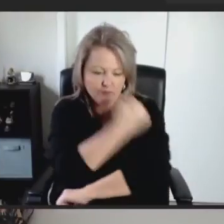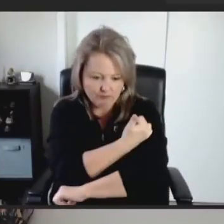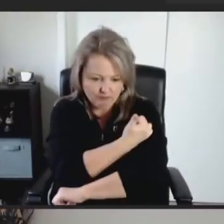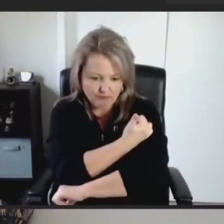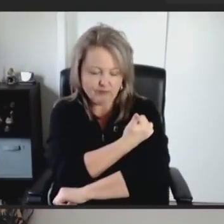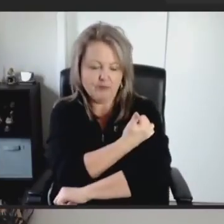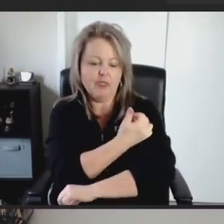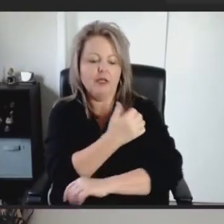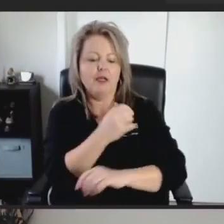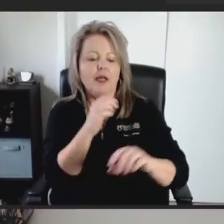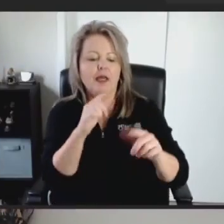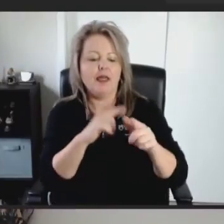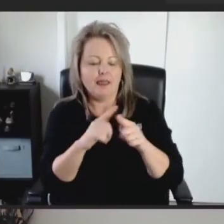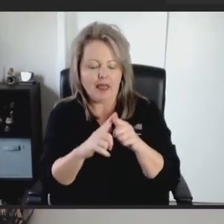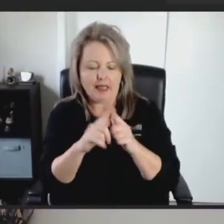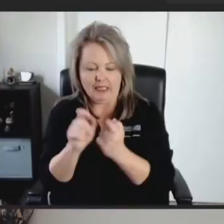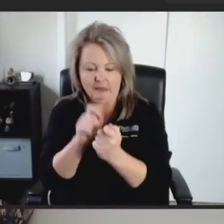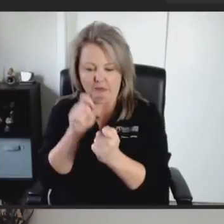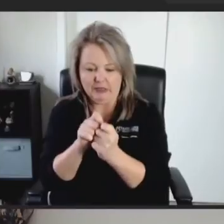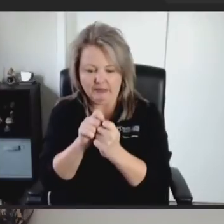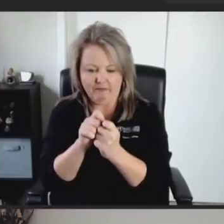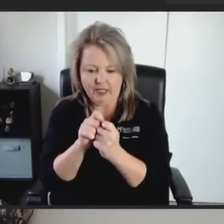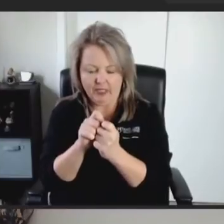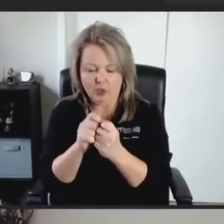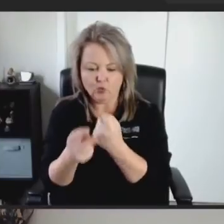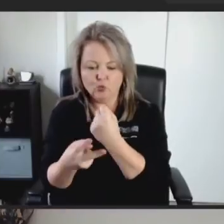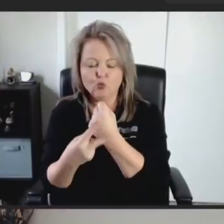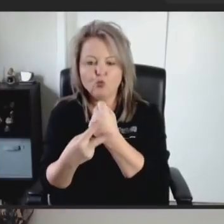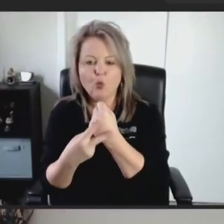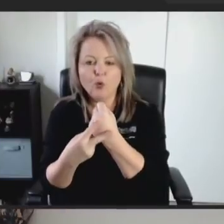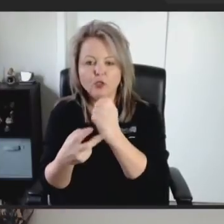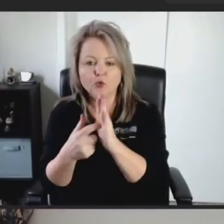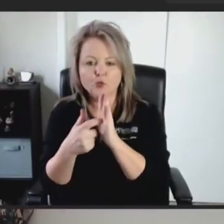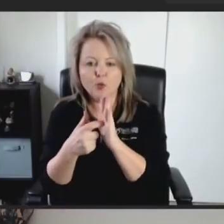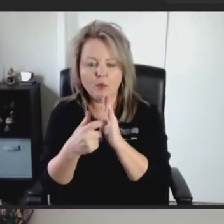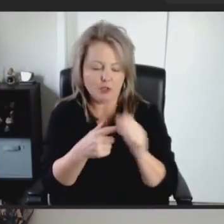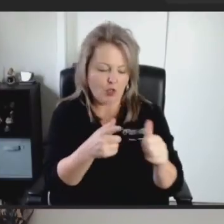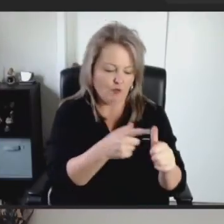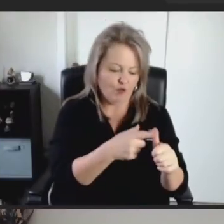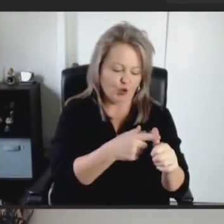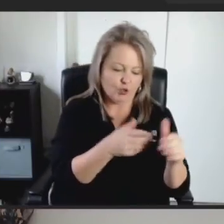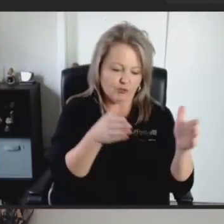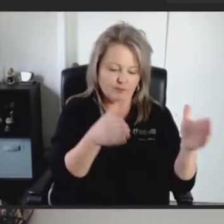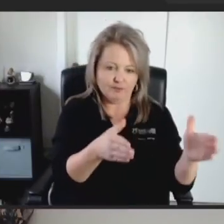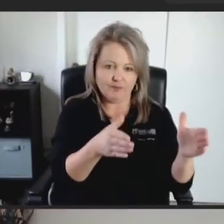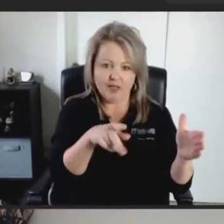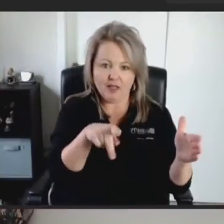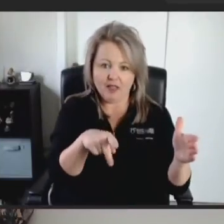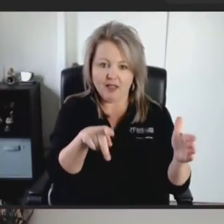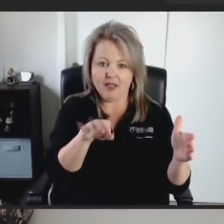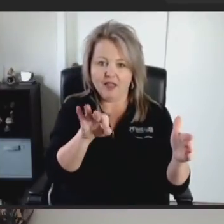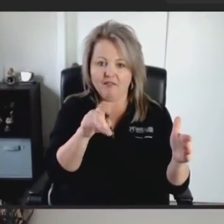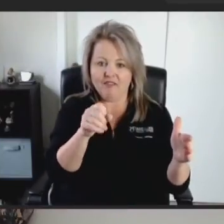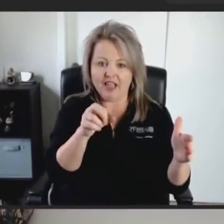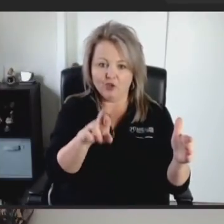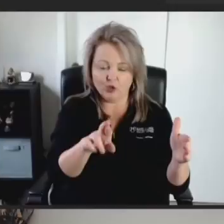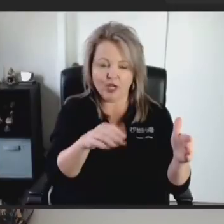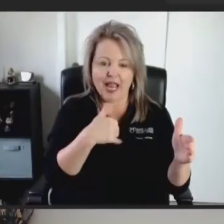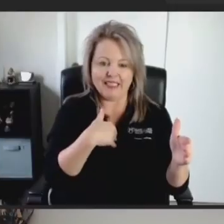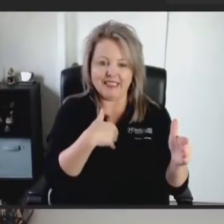there's some specific storage requirements for the first vaccine, the Pfizer one, that requires this extra cold storage